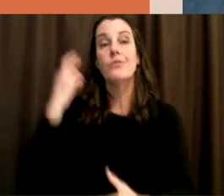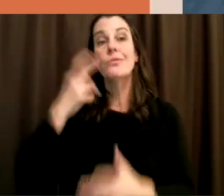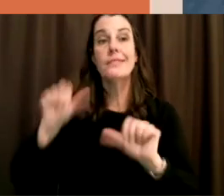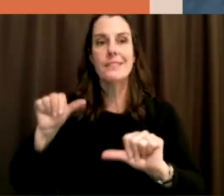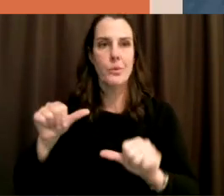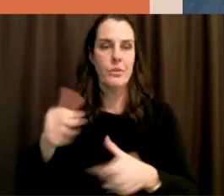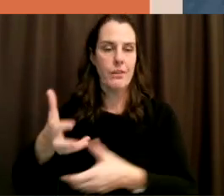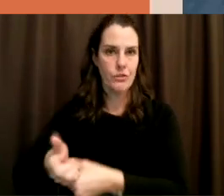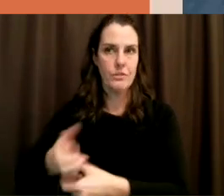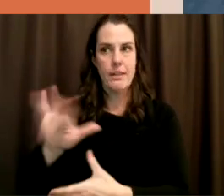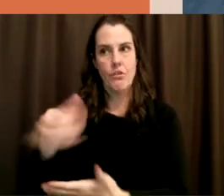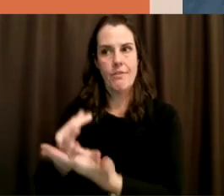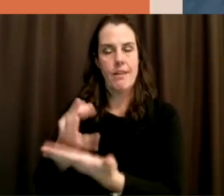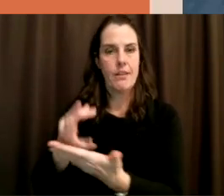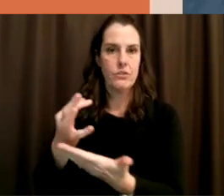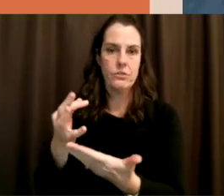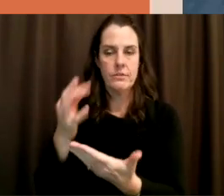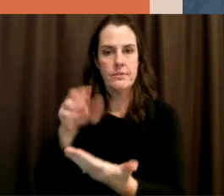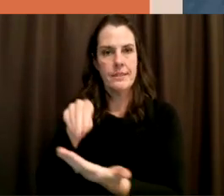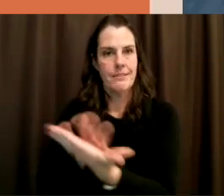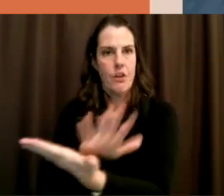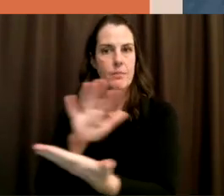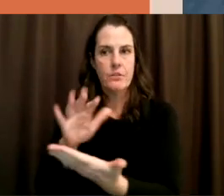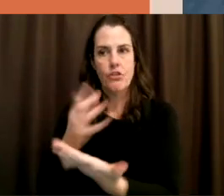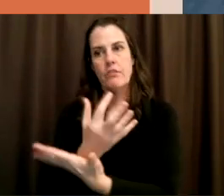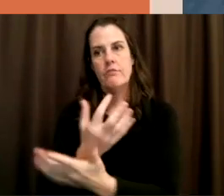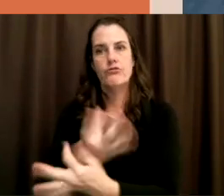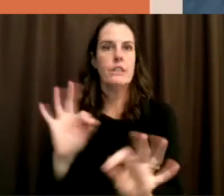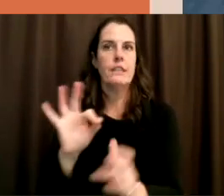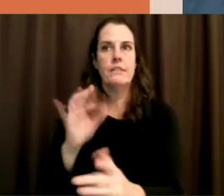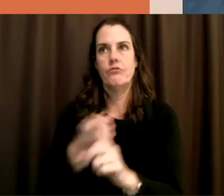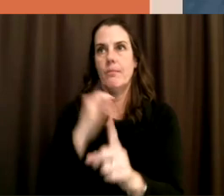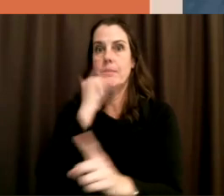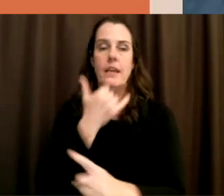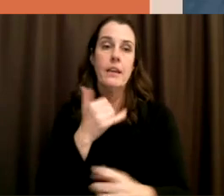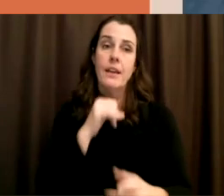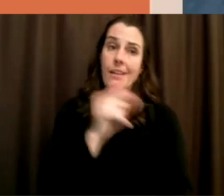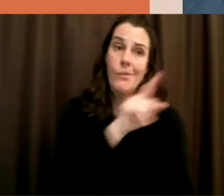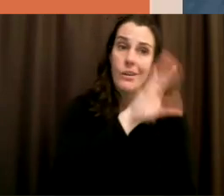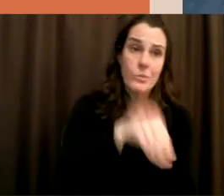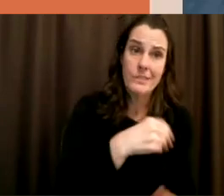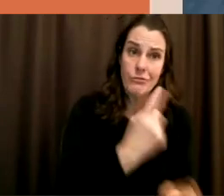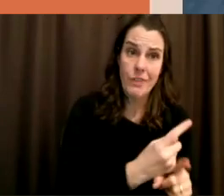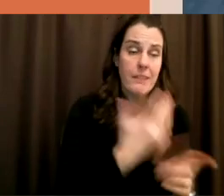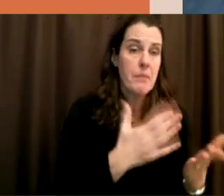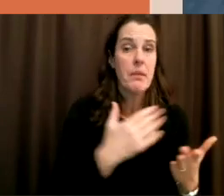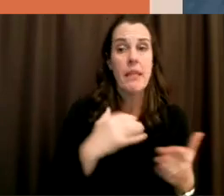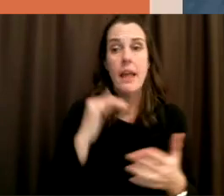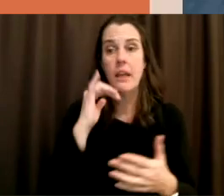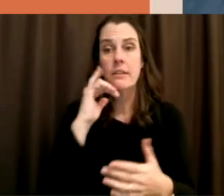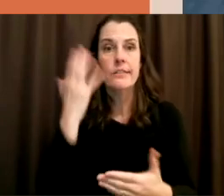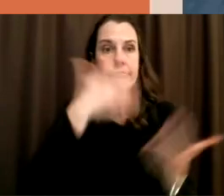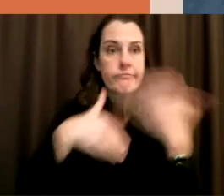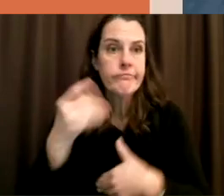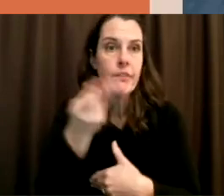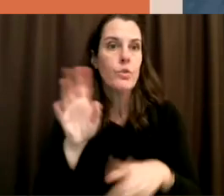your financial reports are free from material misstatement. It's not absolute, right? There's a chance that they've missed a couple of things, but the